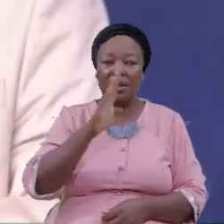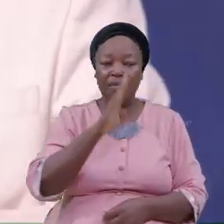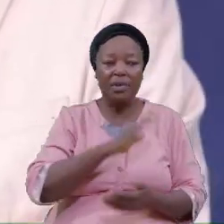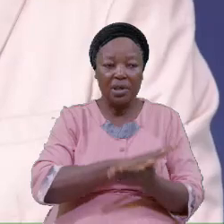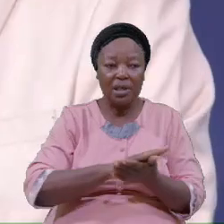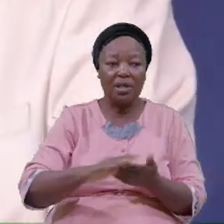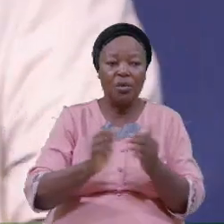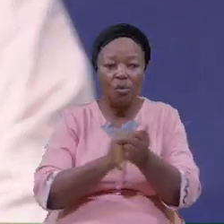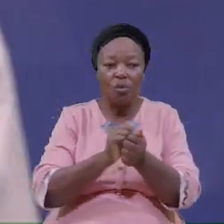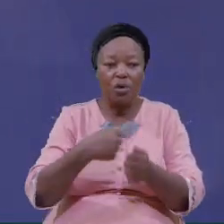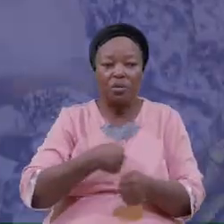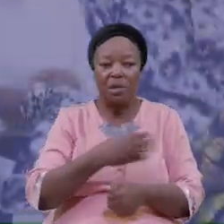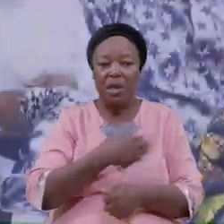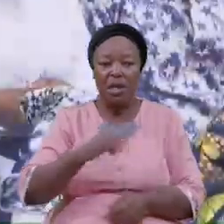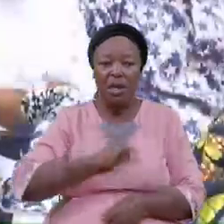snow.